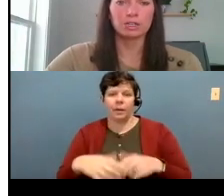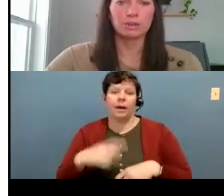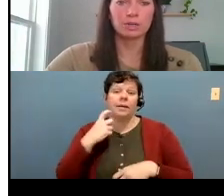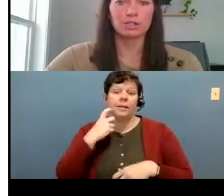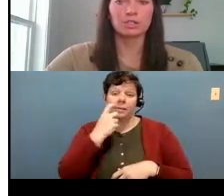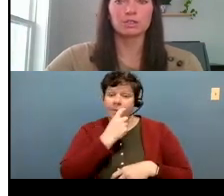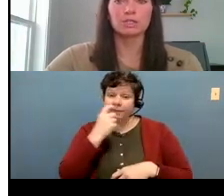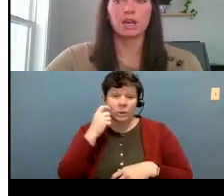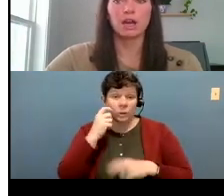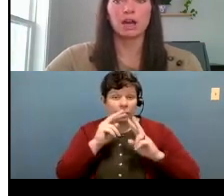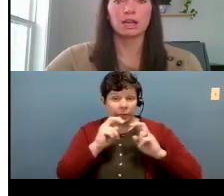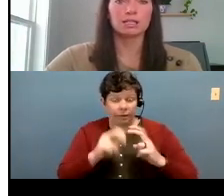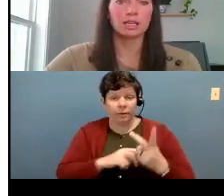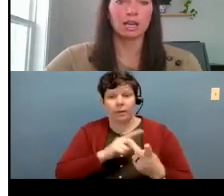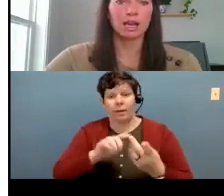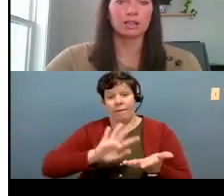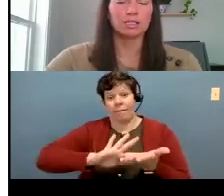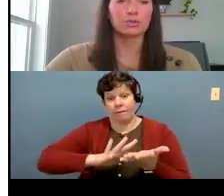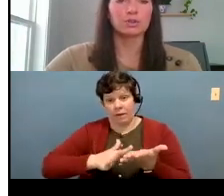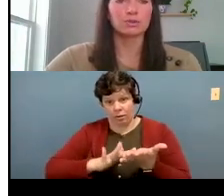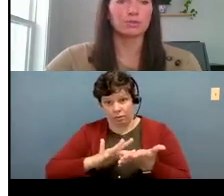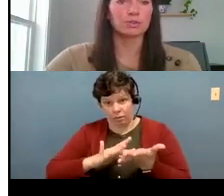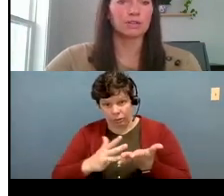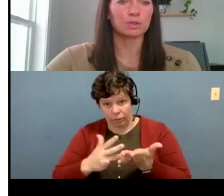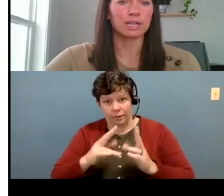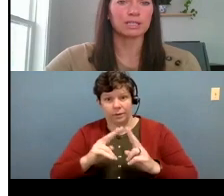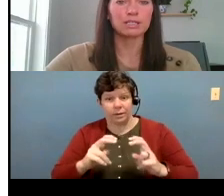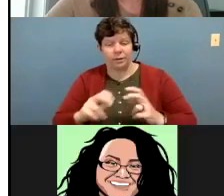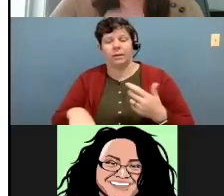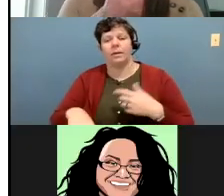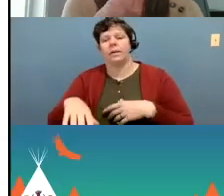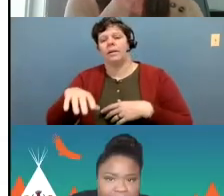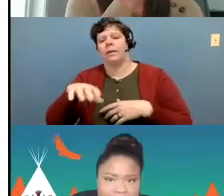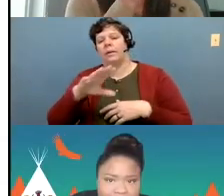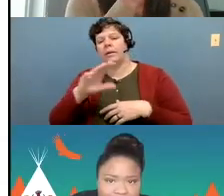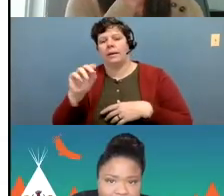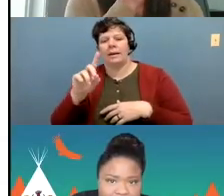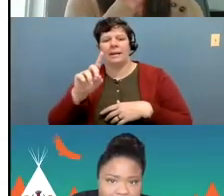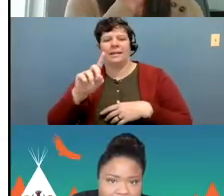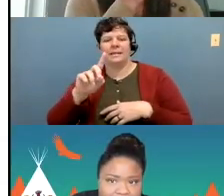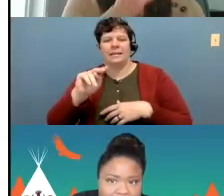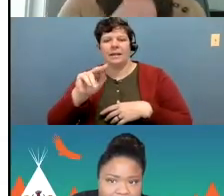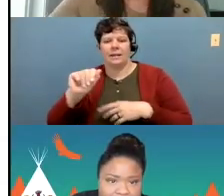fingerprint examinations, and DNA analysis through the University of North Texas.